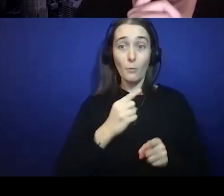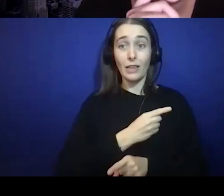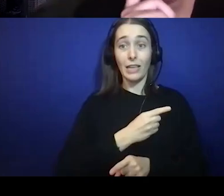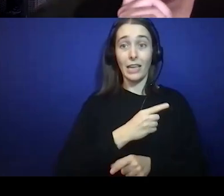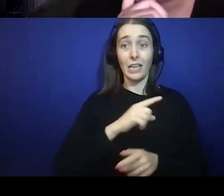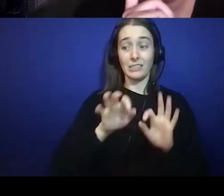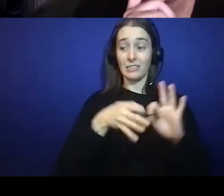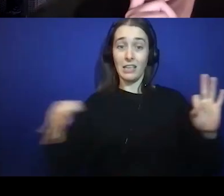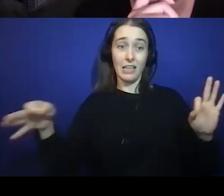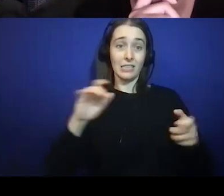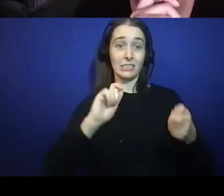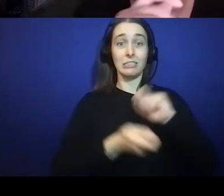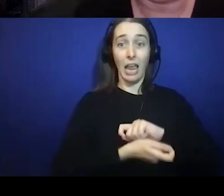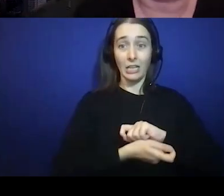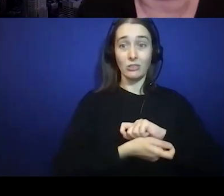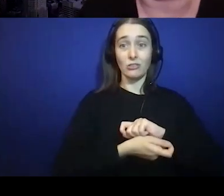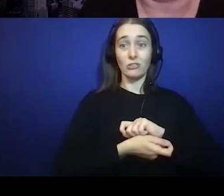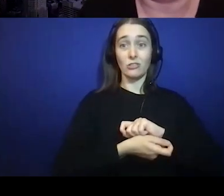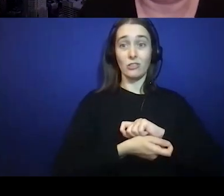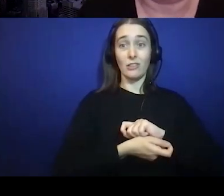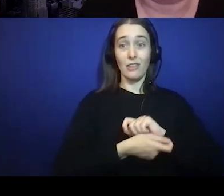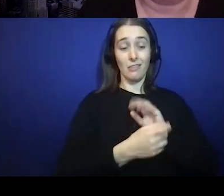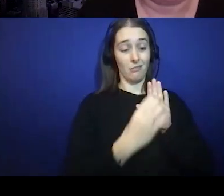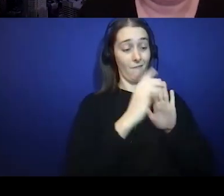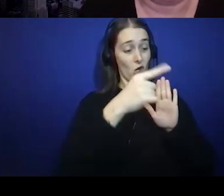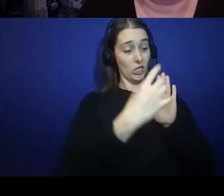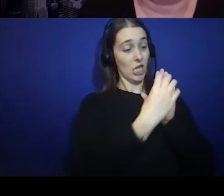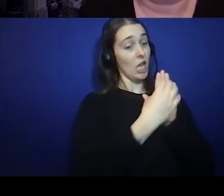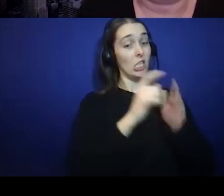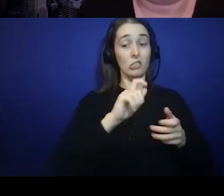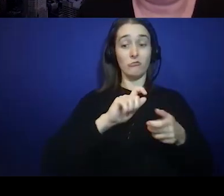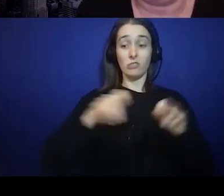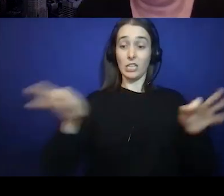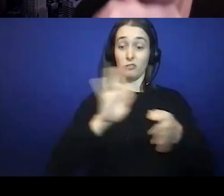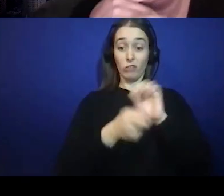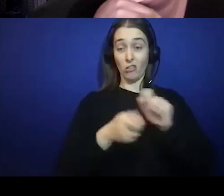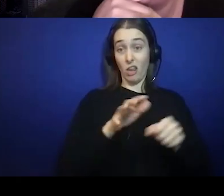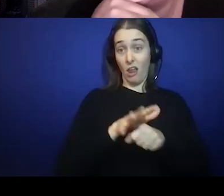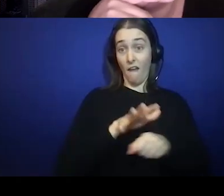rewrote the original passage in their own words?